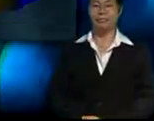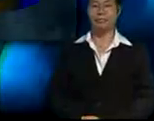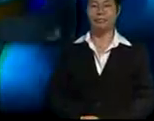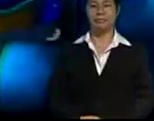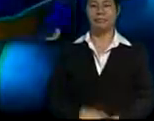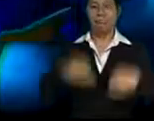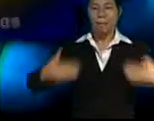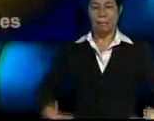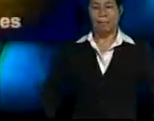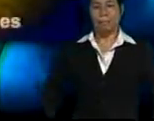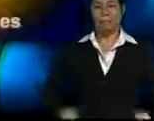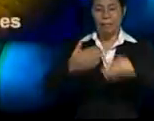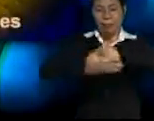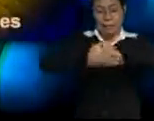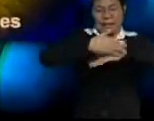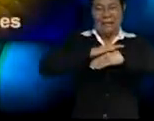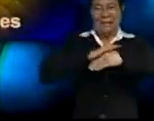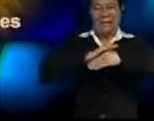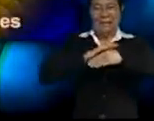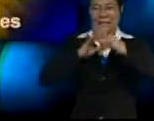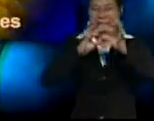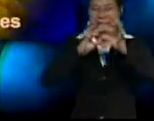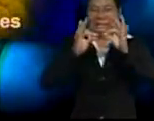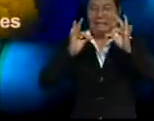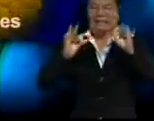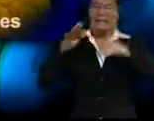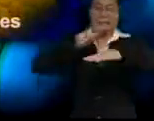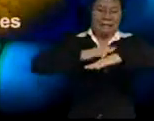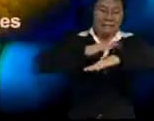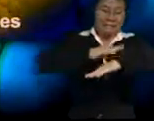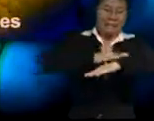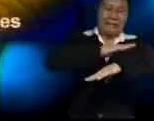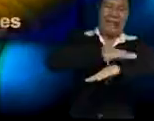Their body is covered with slimy scales.